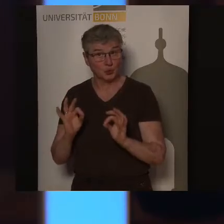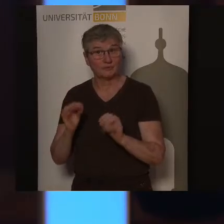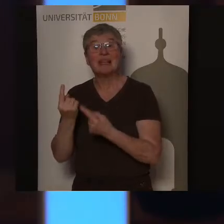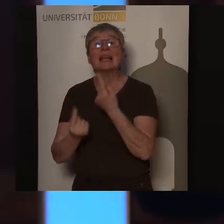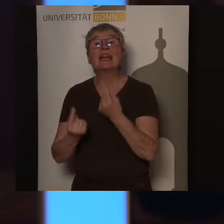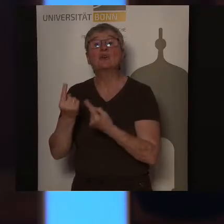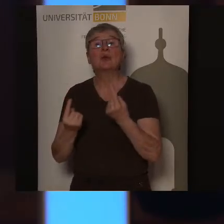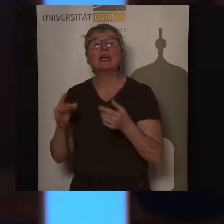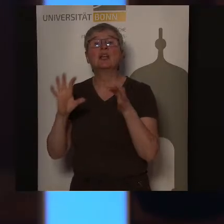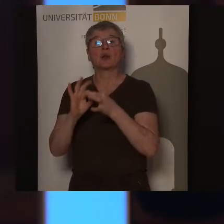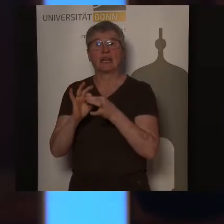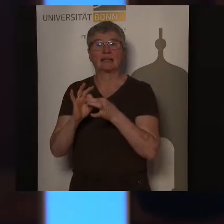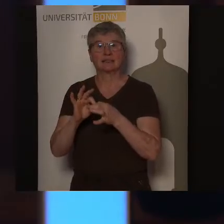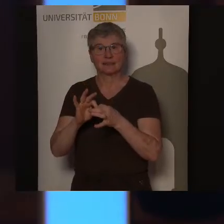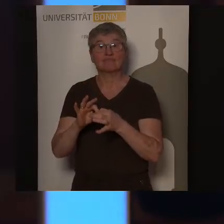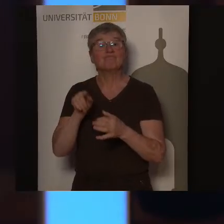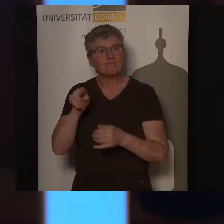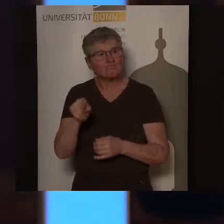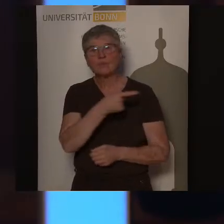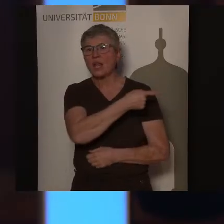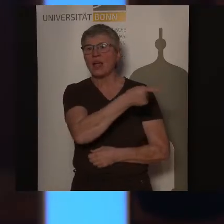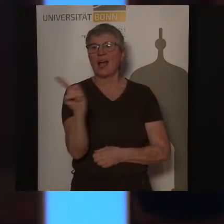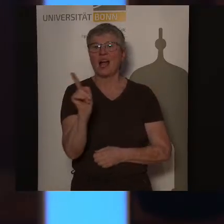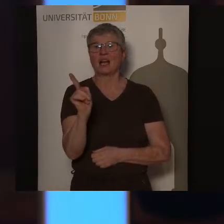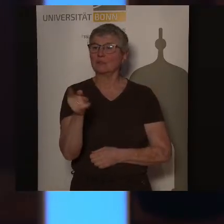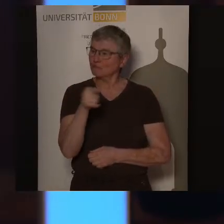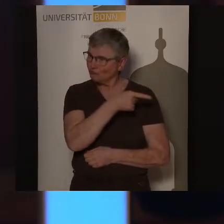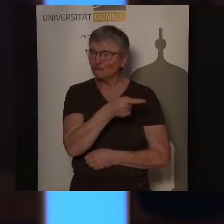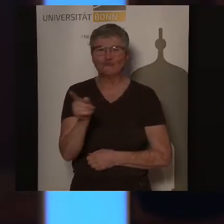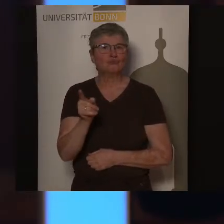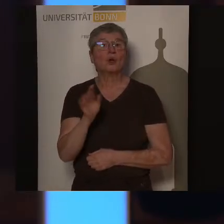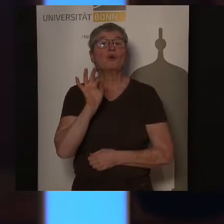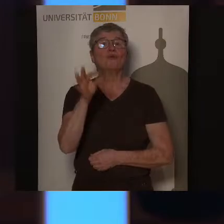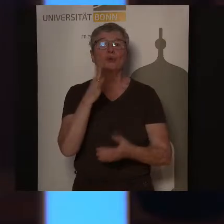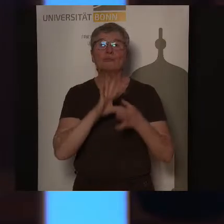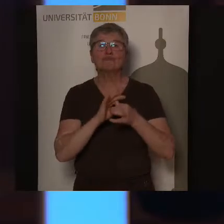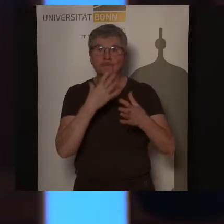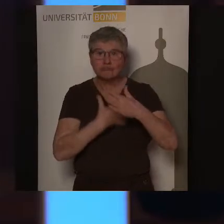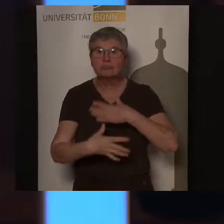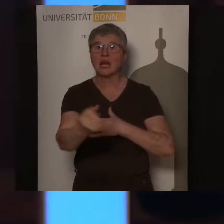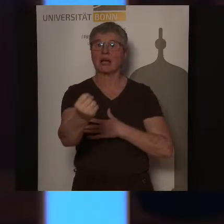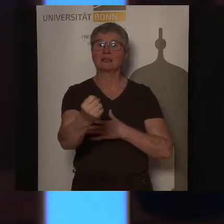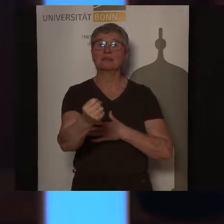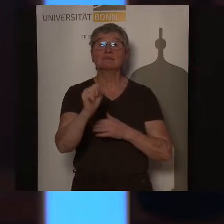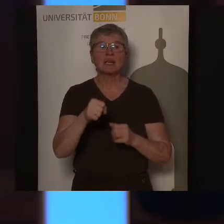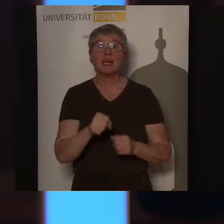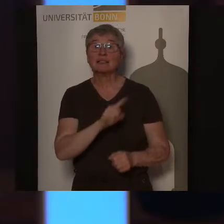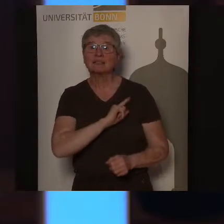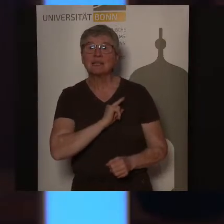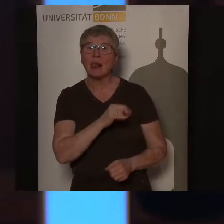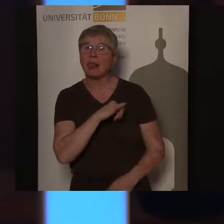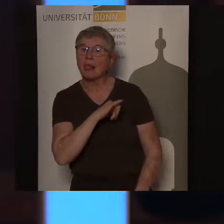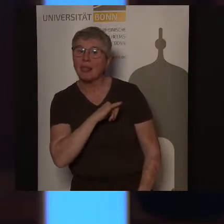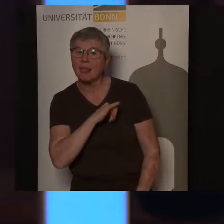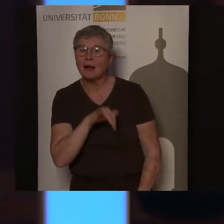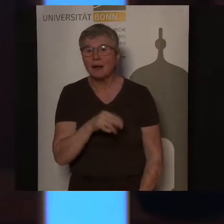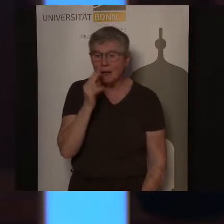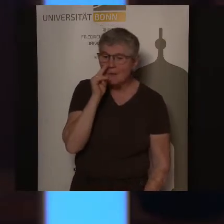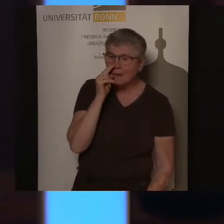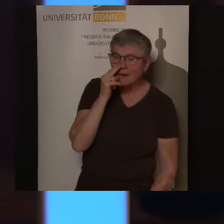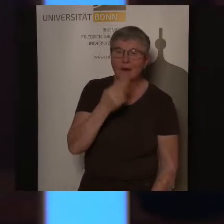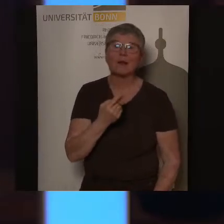network called Green Connect, and it's open to anyone who's interested in doing more for